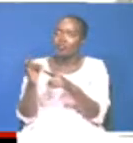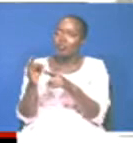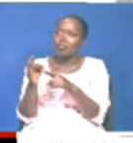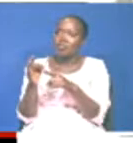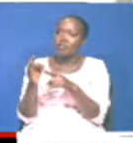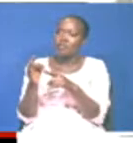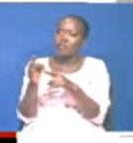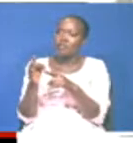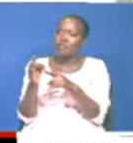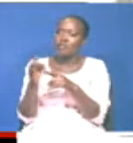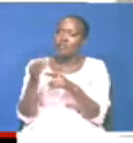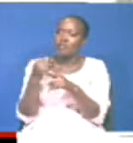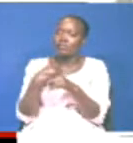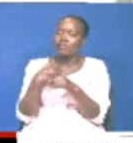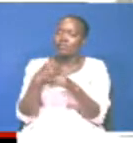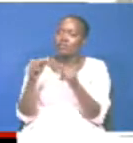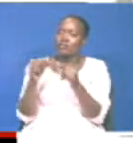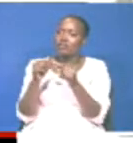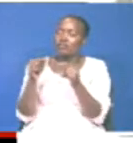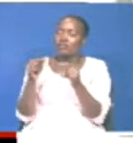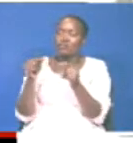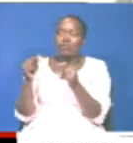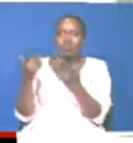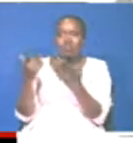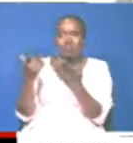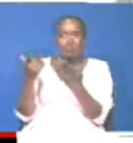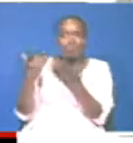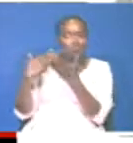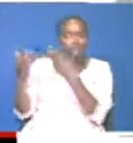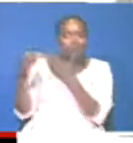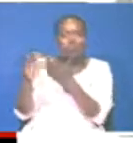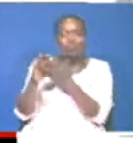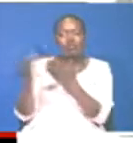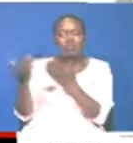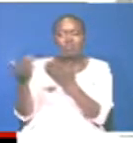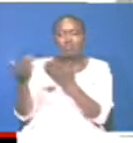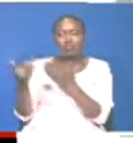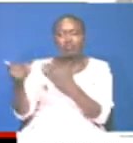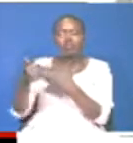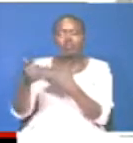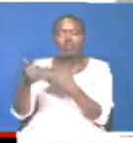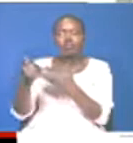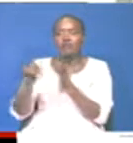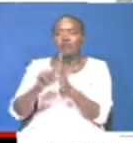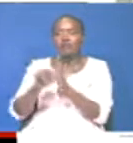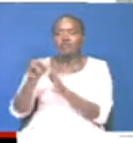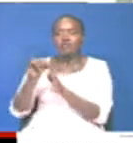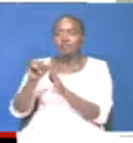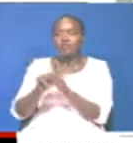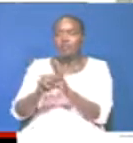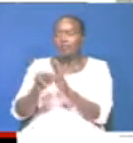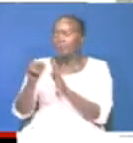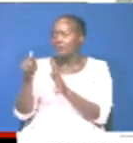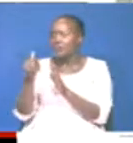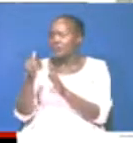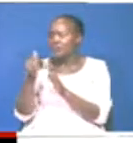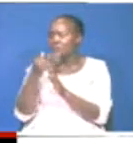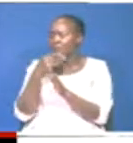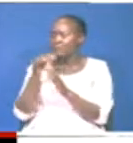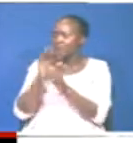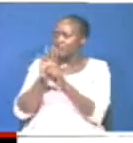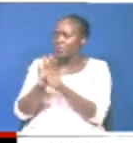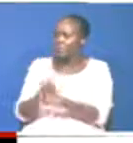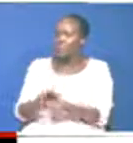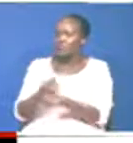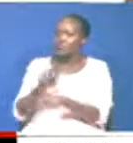a person of literature, history, and still art subjects. Mm-hmm. But there's this other bully also. You know, like every other time I